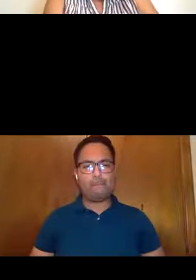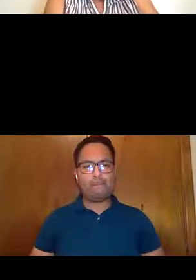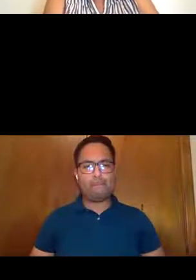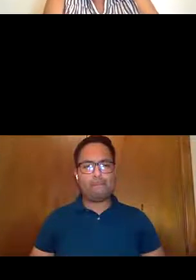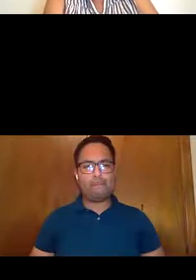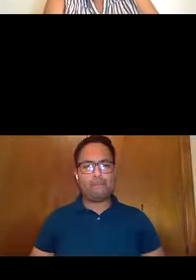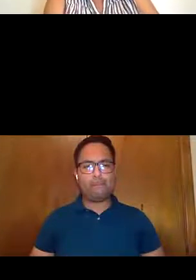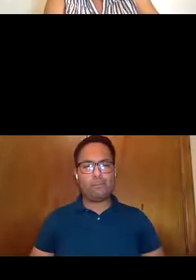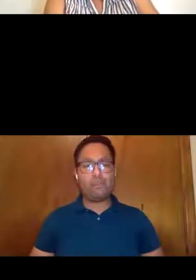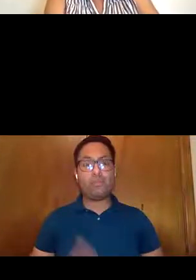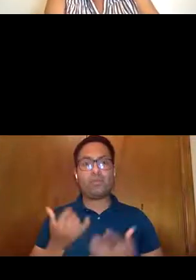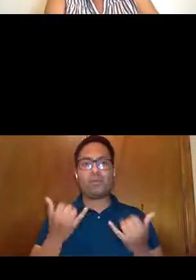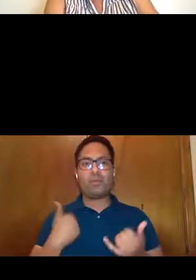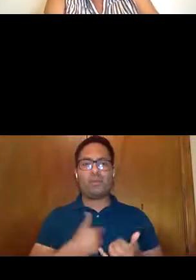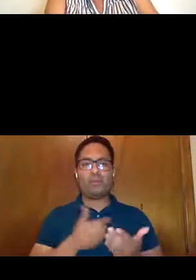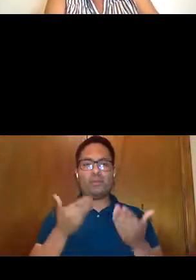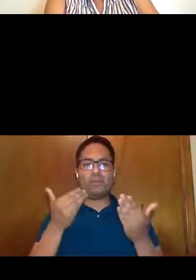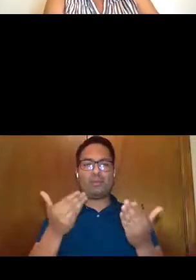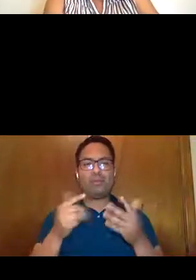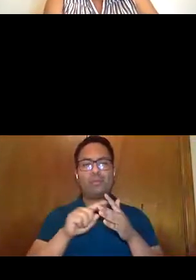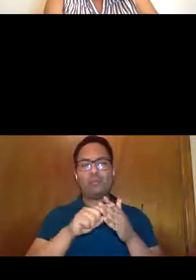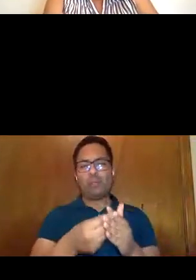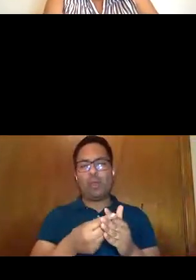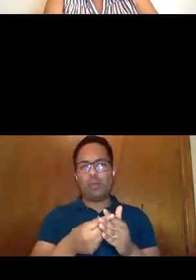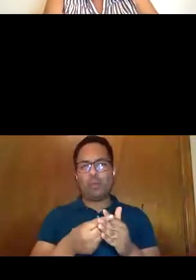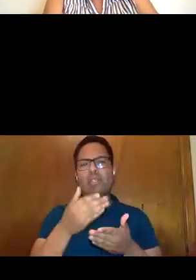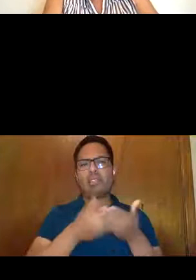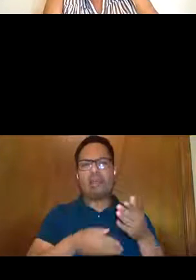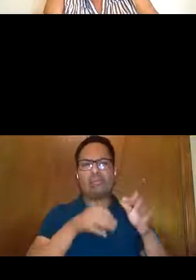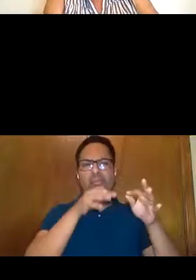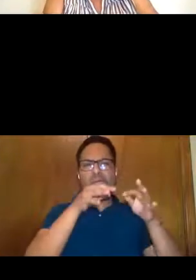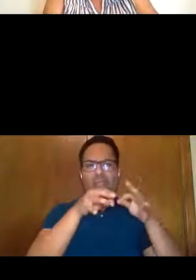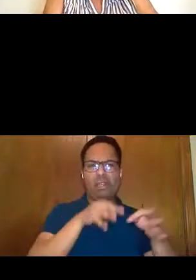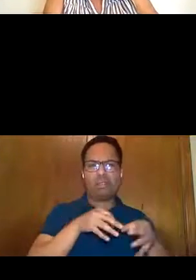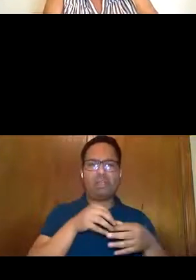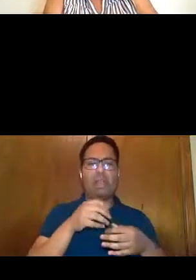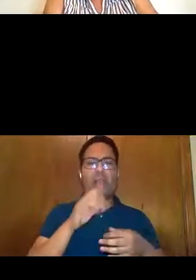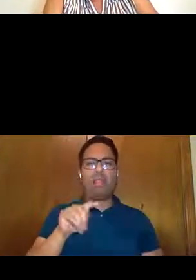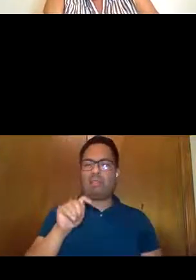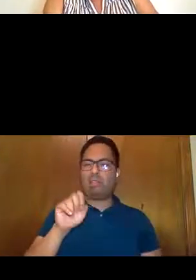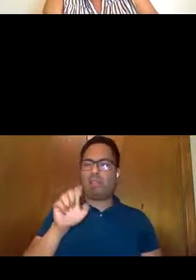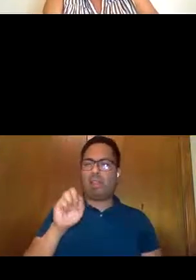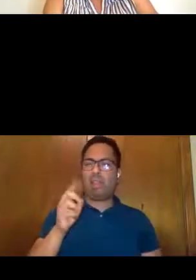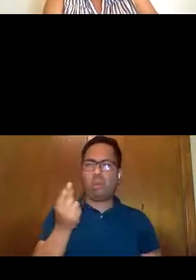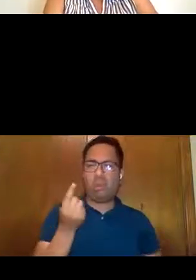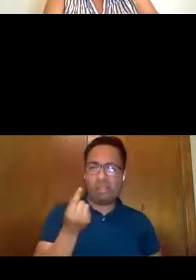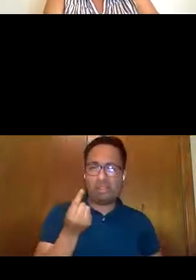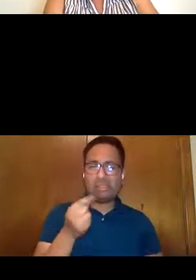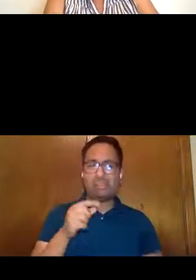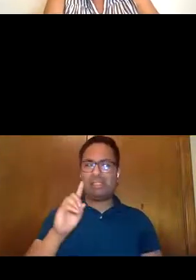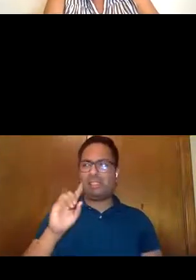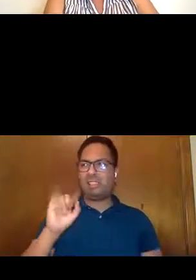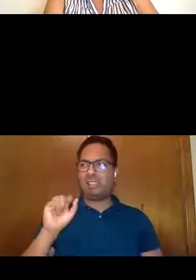So let's get started with some of these definitions and clarify the tele-what and digi-what of the